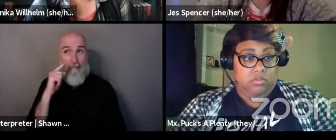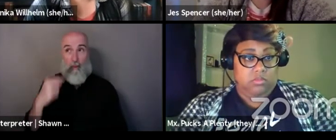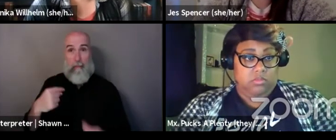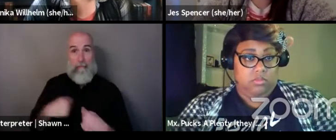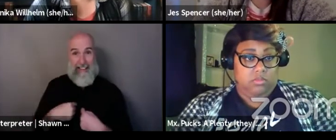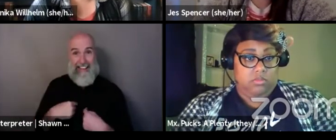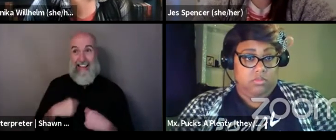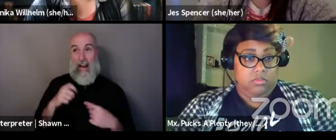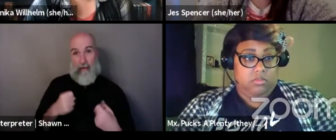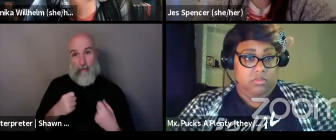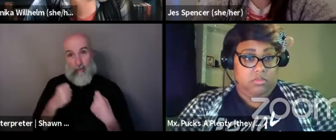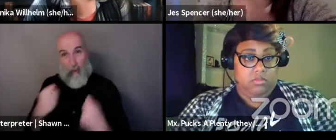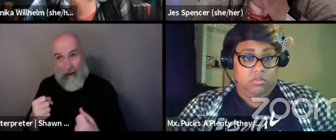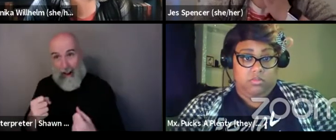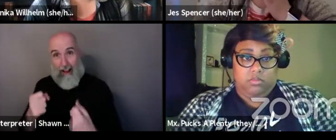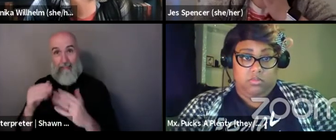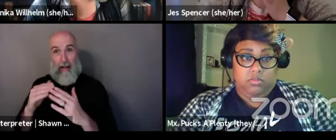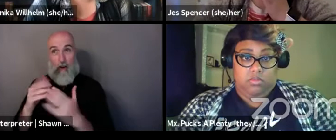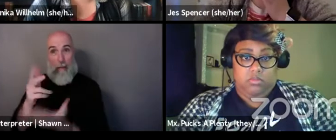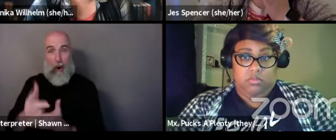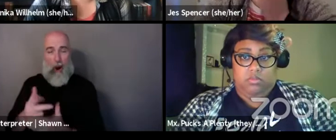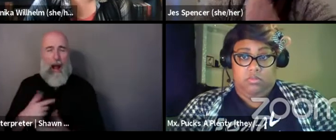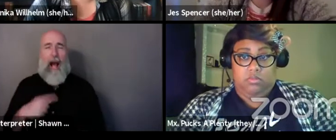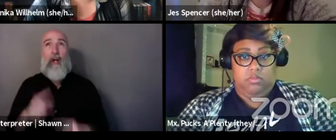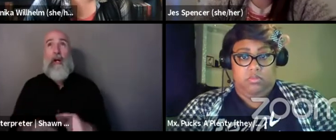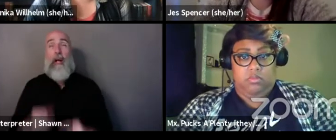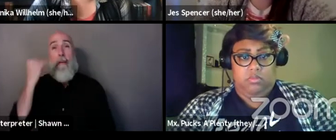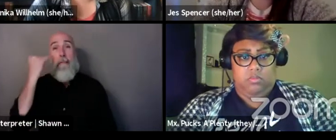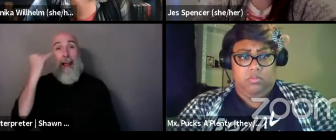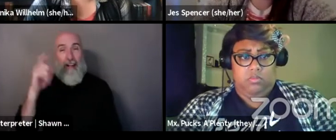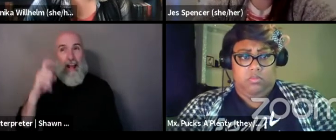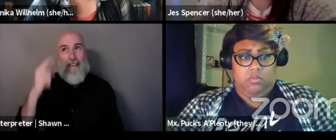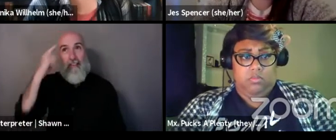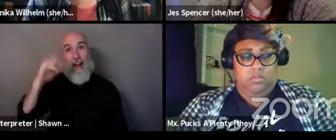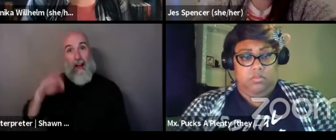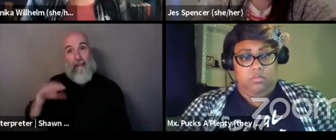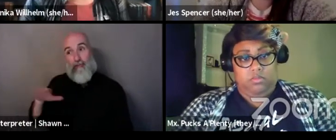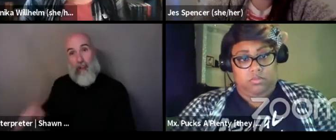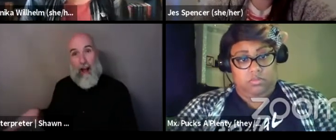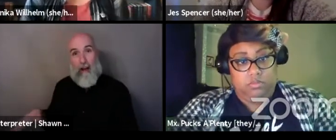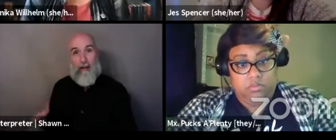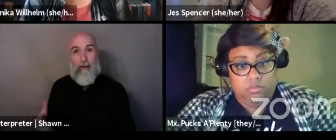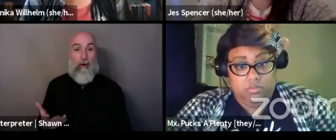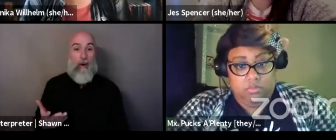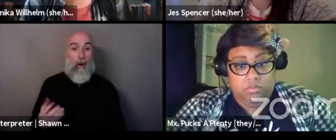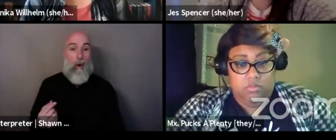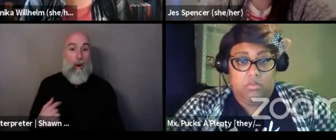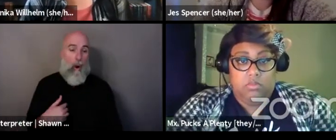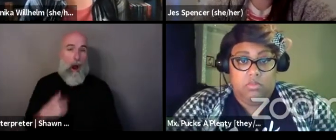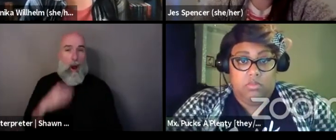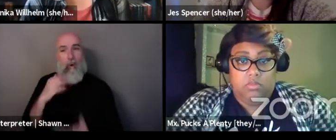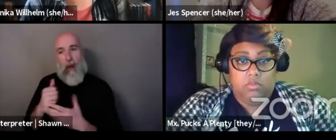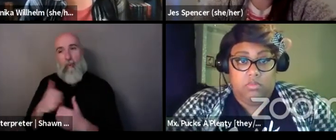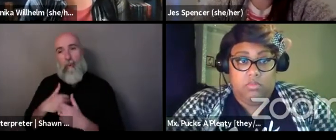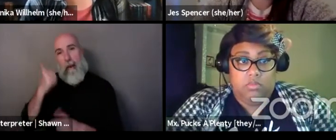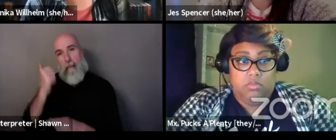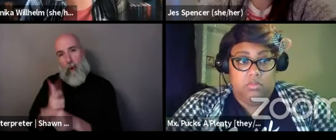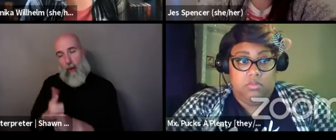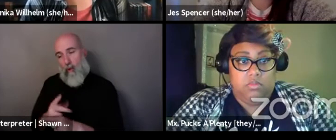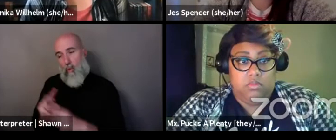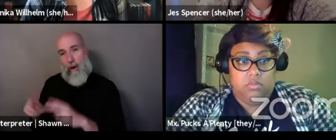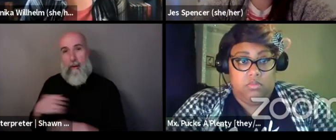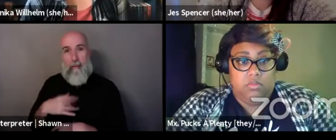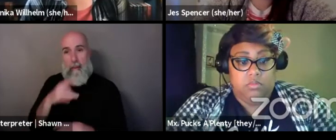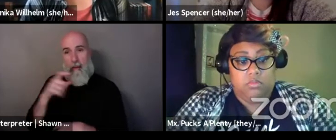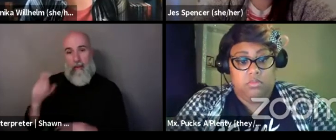drive downtown and park. I couldn't imagine having to think of another child. Or I have because, you know, I will help with my brother and watch him if my mother